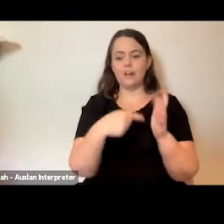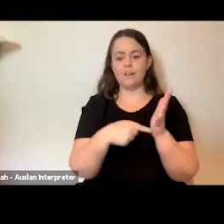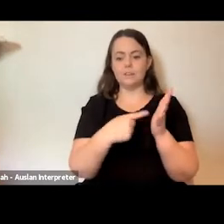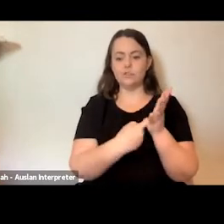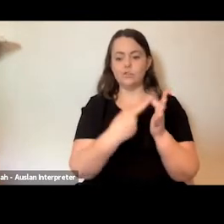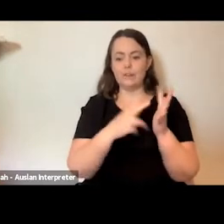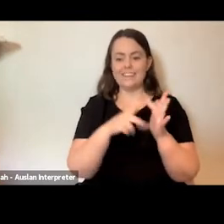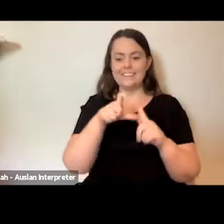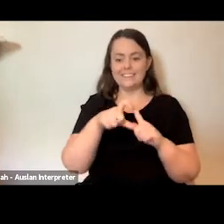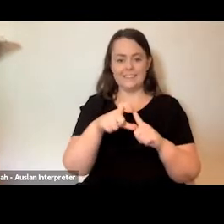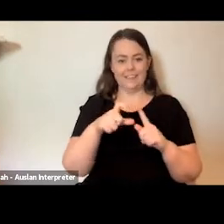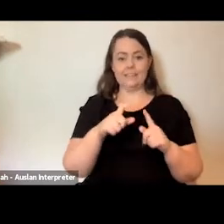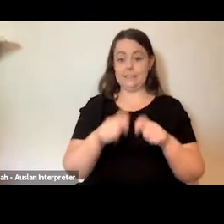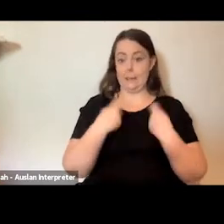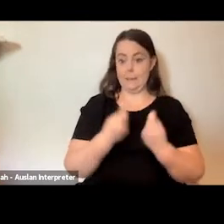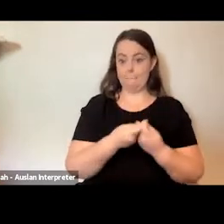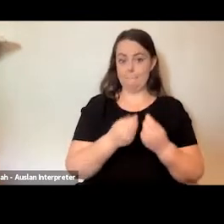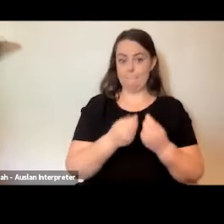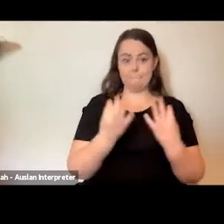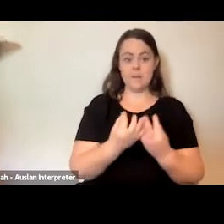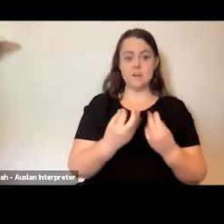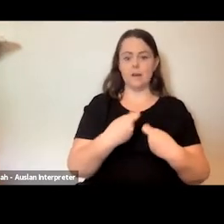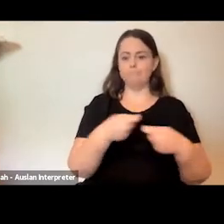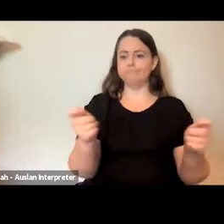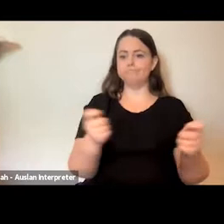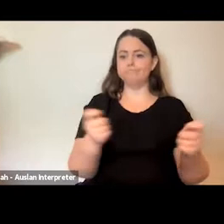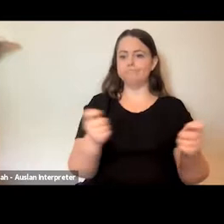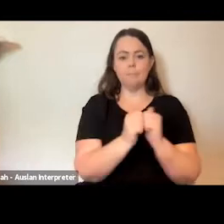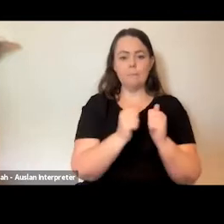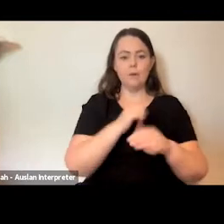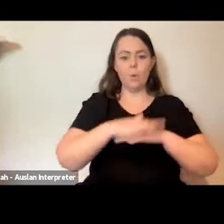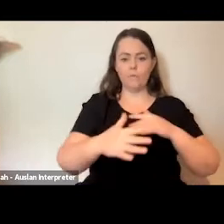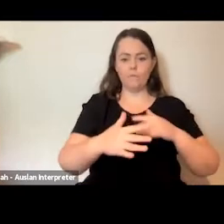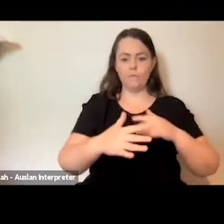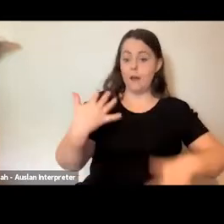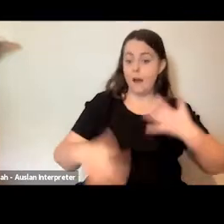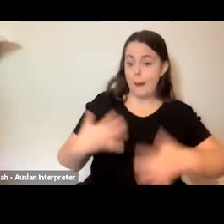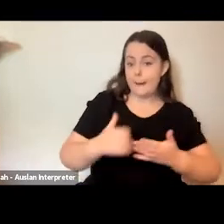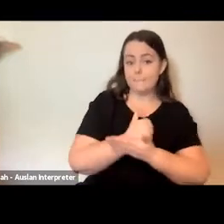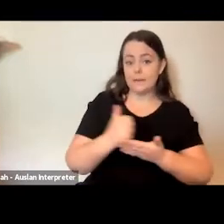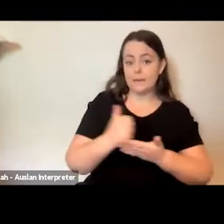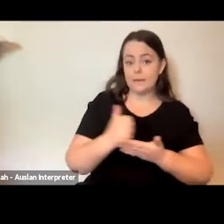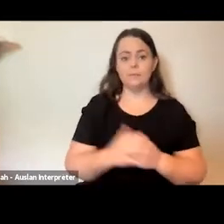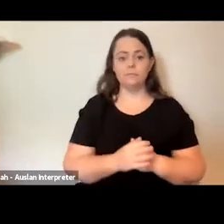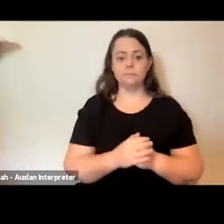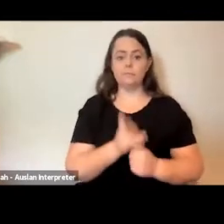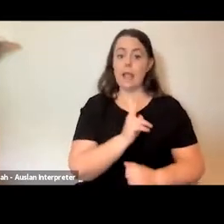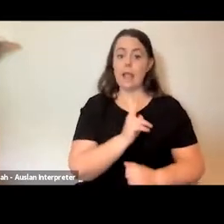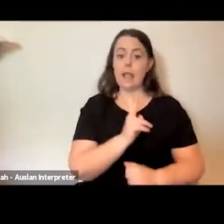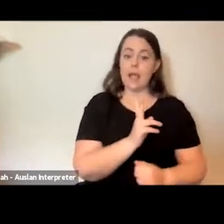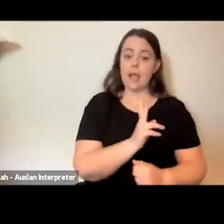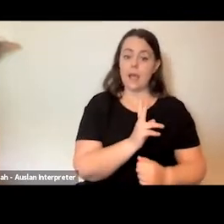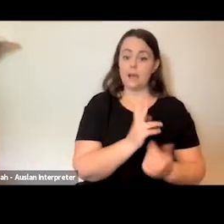markets and harms. And they kind of looked at a range of data sources. So they looked at use, seizures, arrests, hospitalizations and